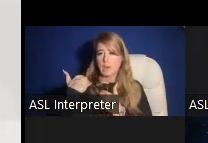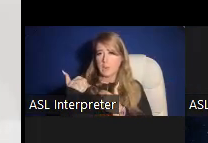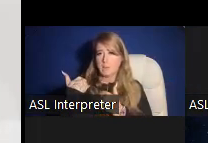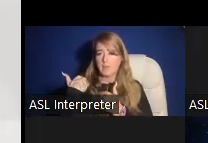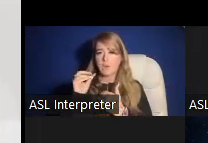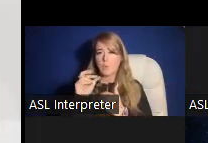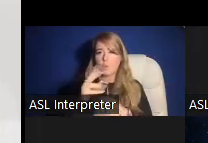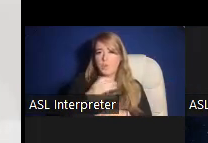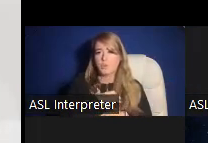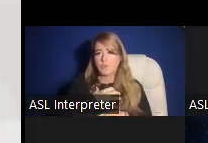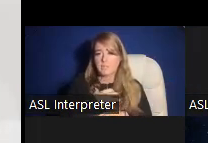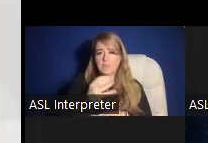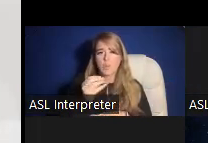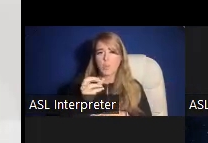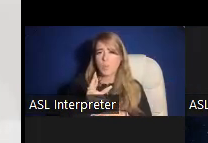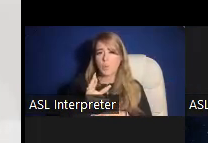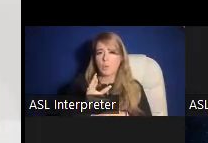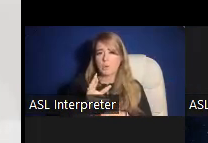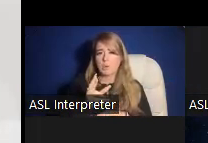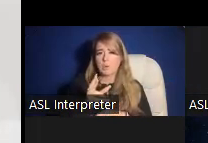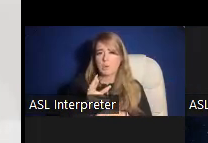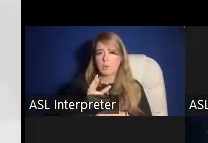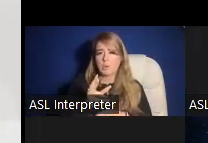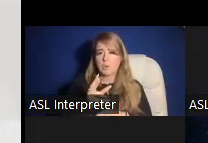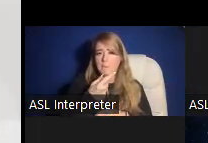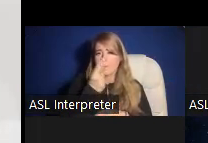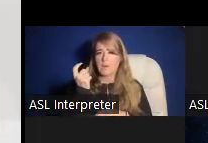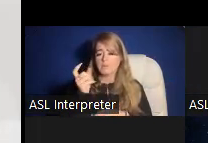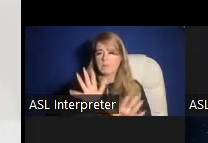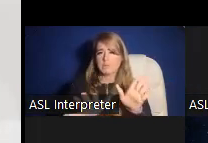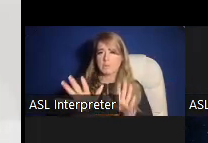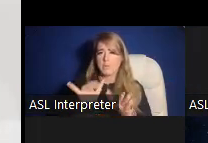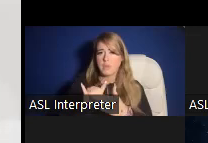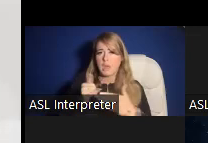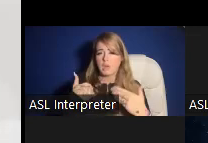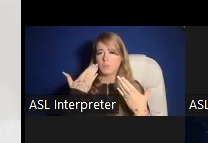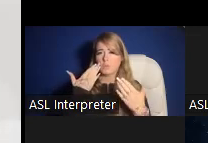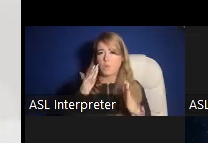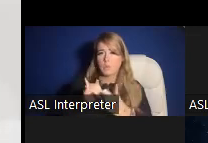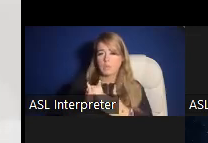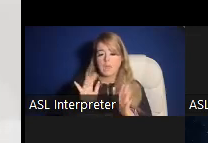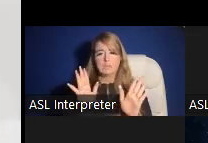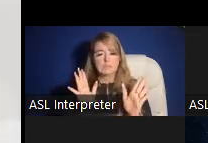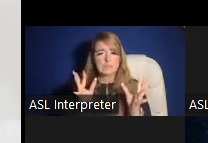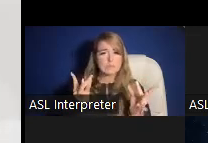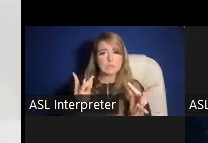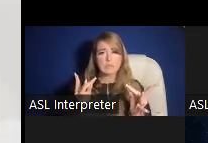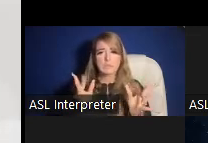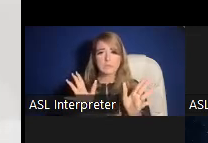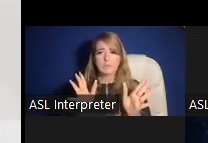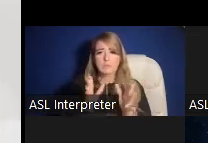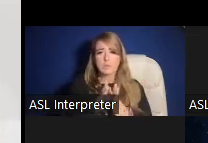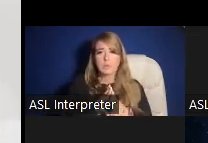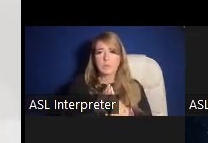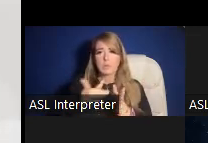their grievances, or because that, I don't know, that's a fine line, I feel like, right there. No, So